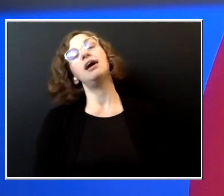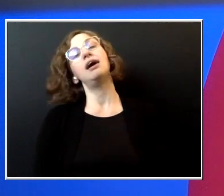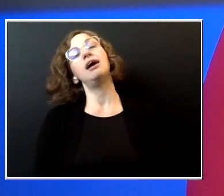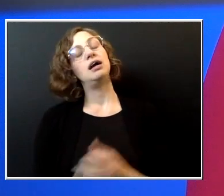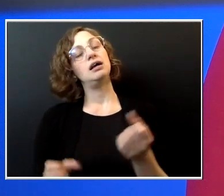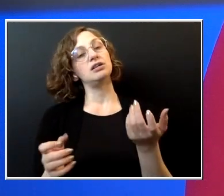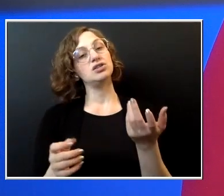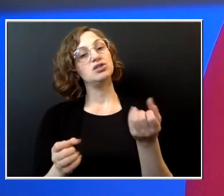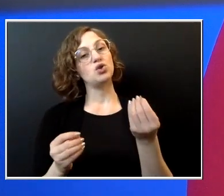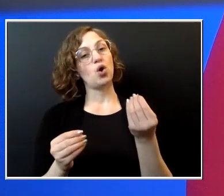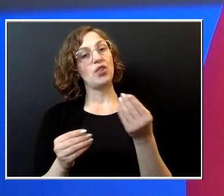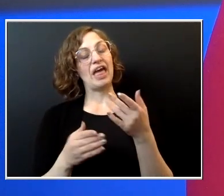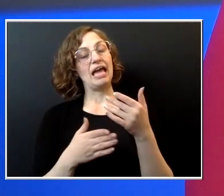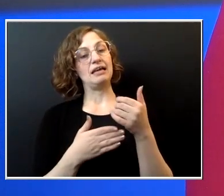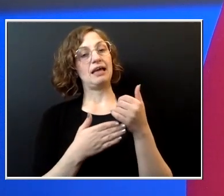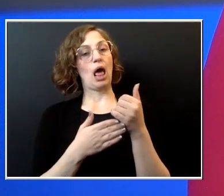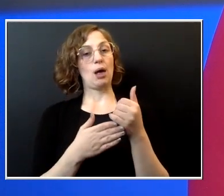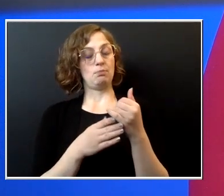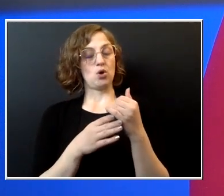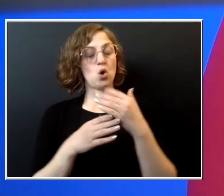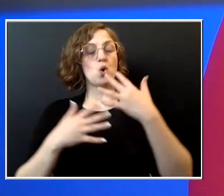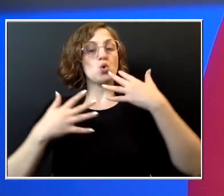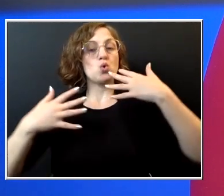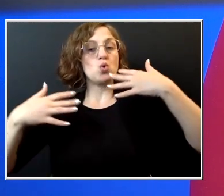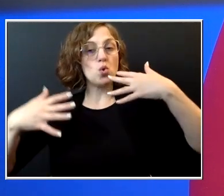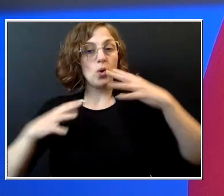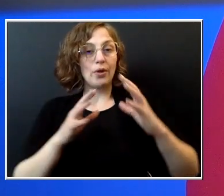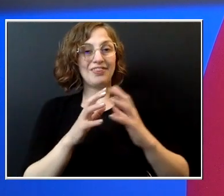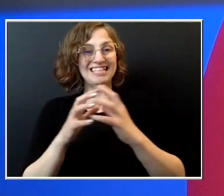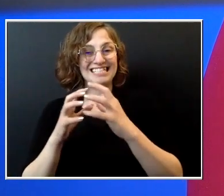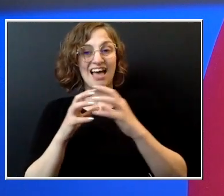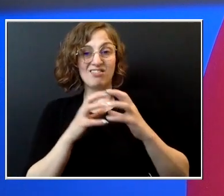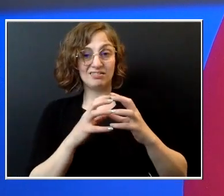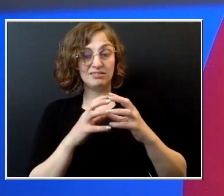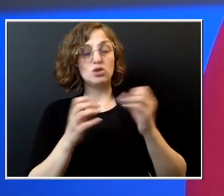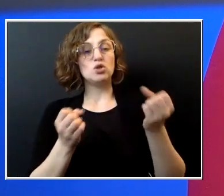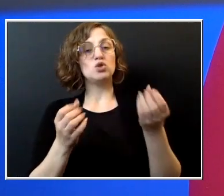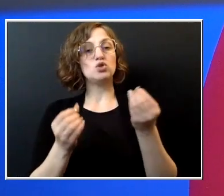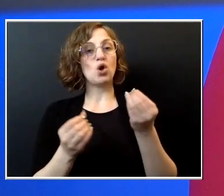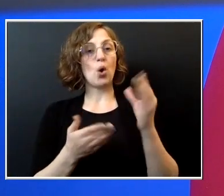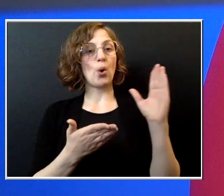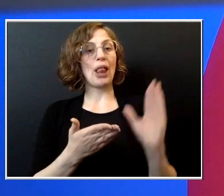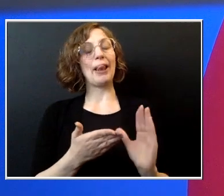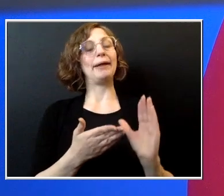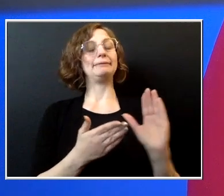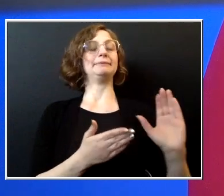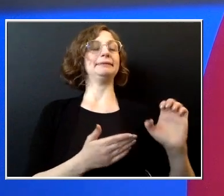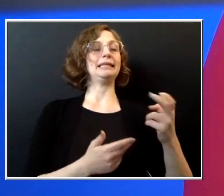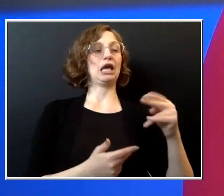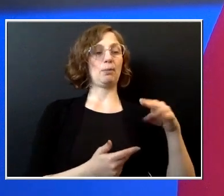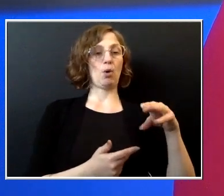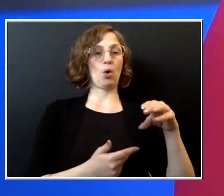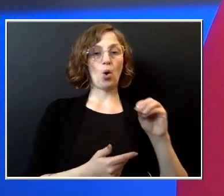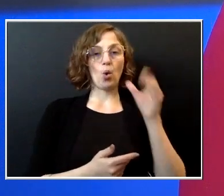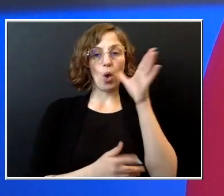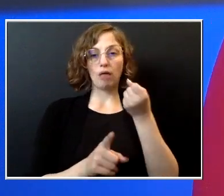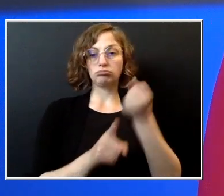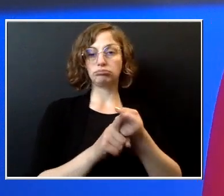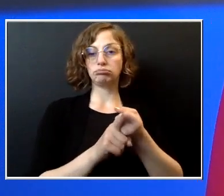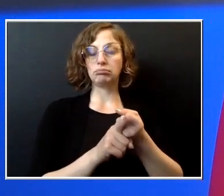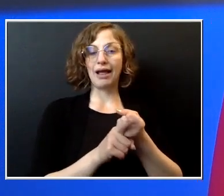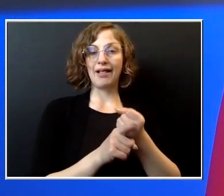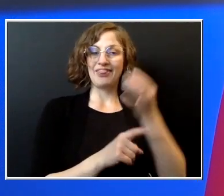less chemo impacts the hair follicles. And so what happens is you are actually able